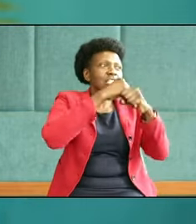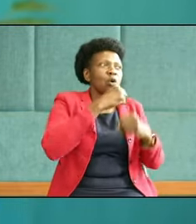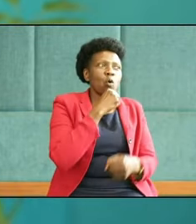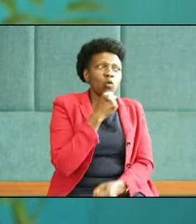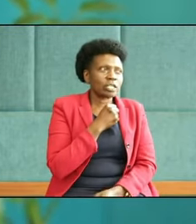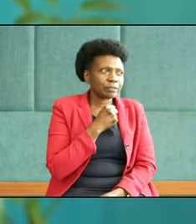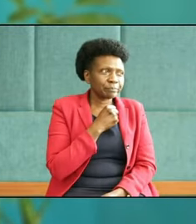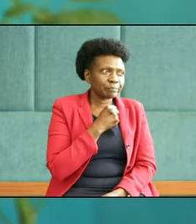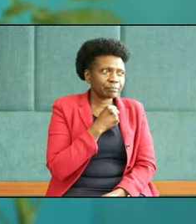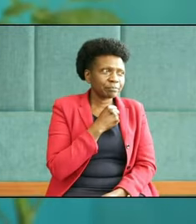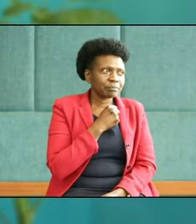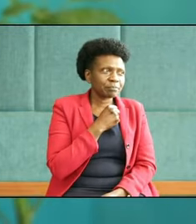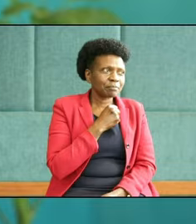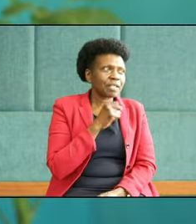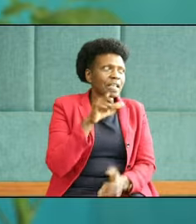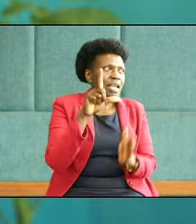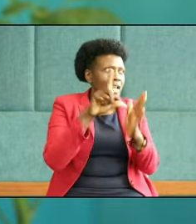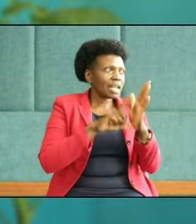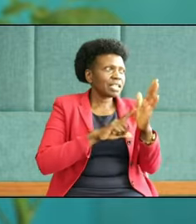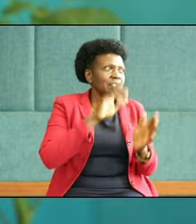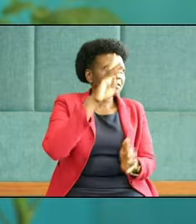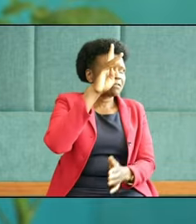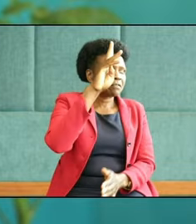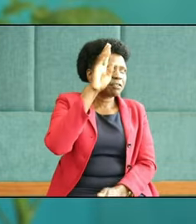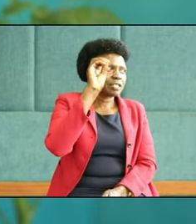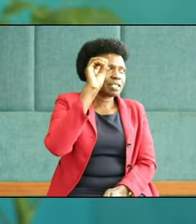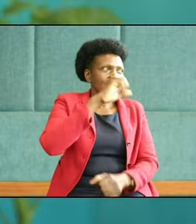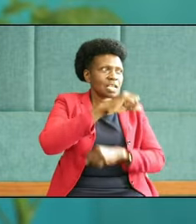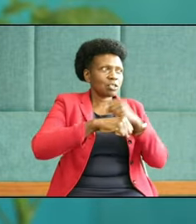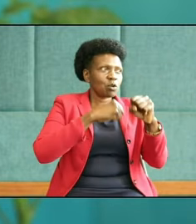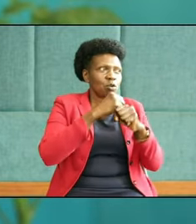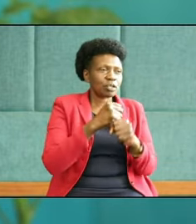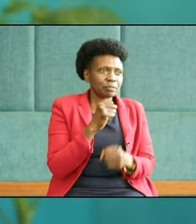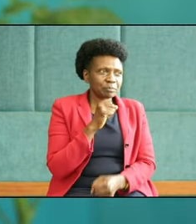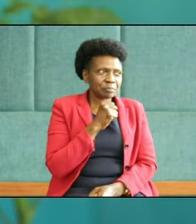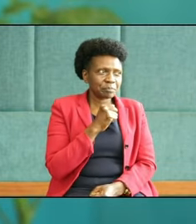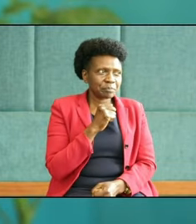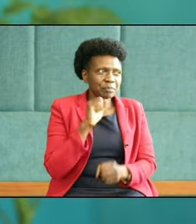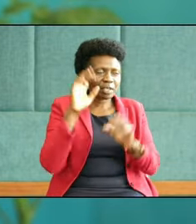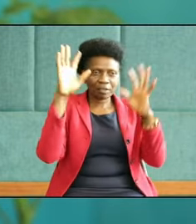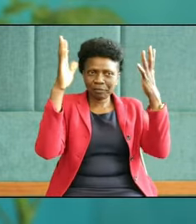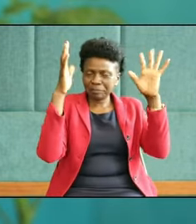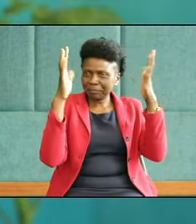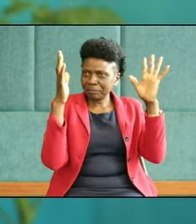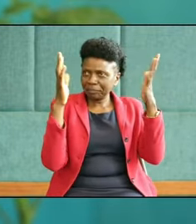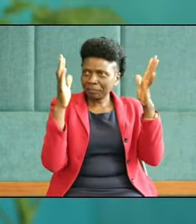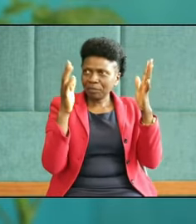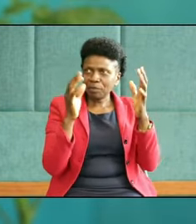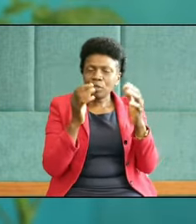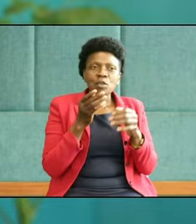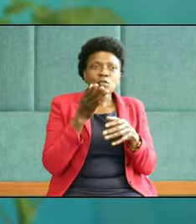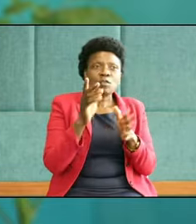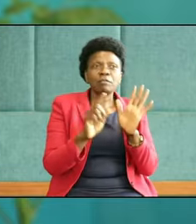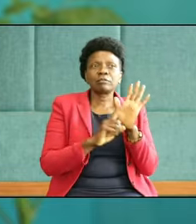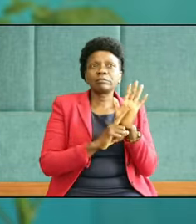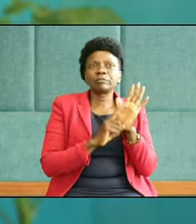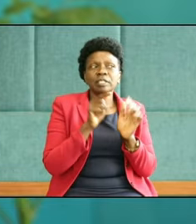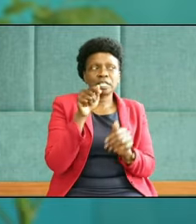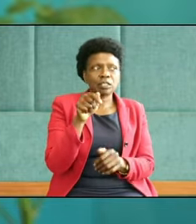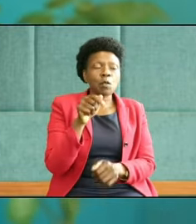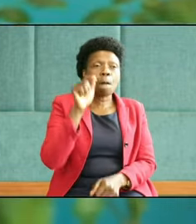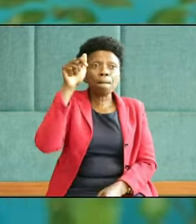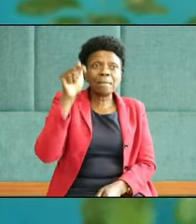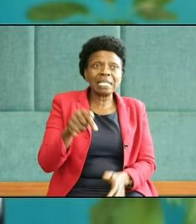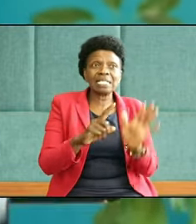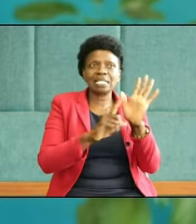Please raise your two hands. Please, you do the clapping, let me sense it. You are the demonstrators.